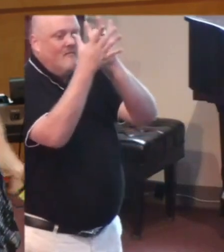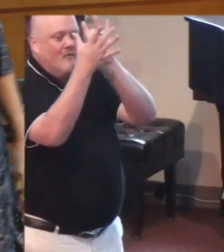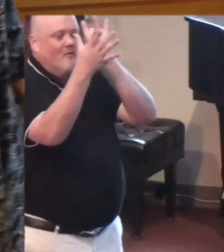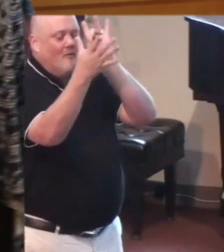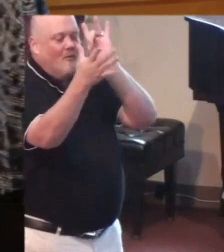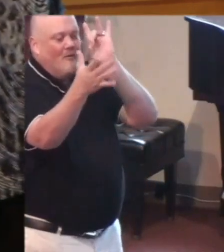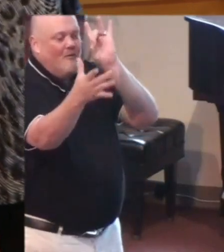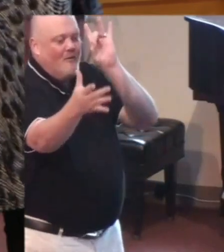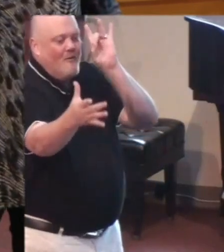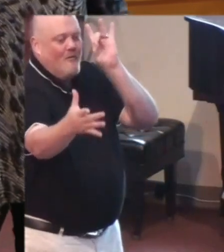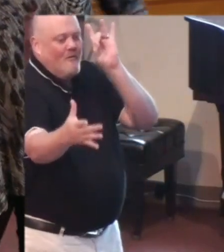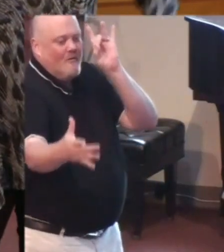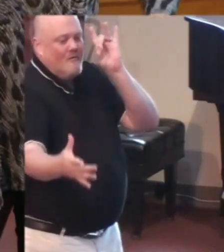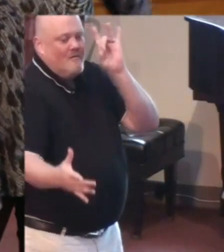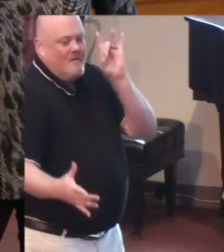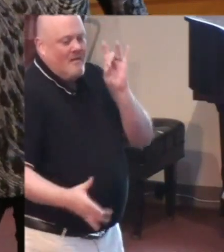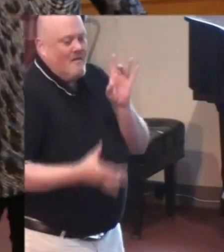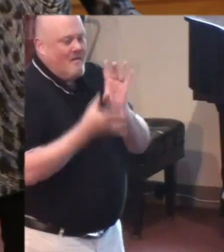Let go.